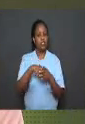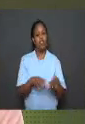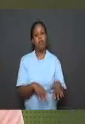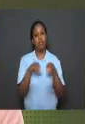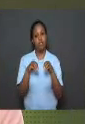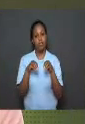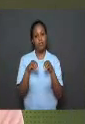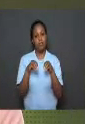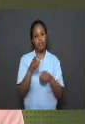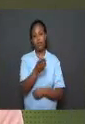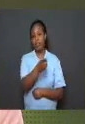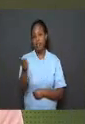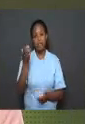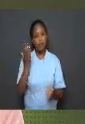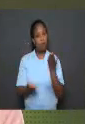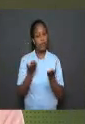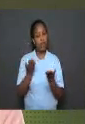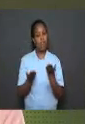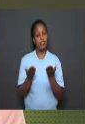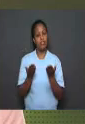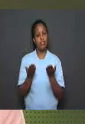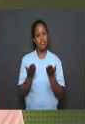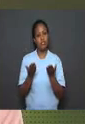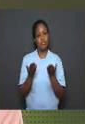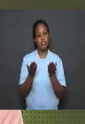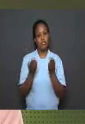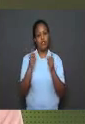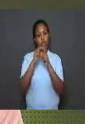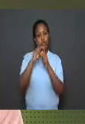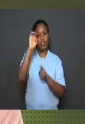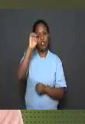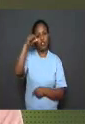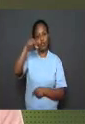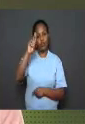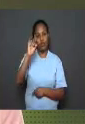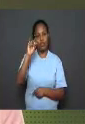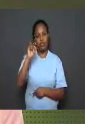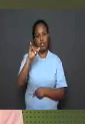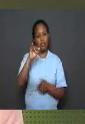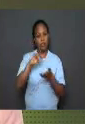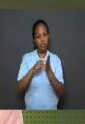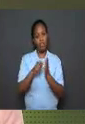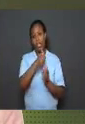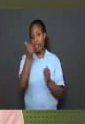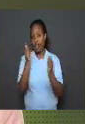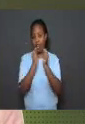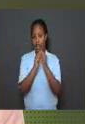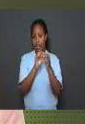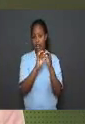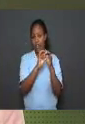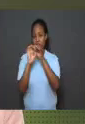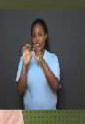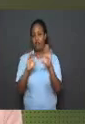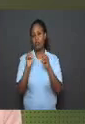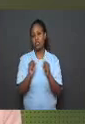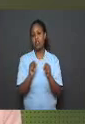Students, you may encounter the word equity in combination with other words,